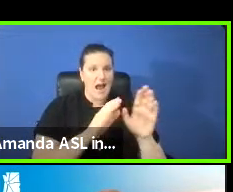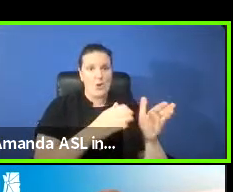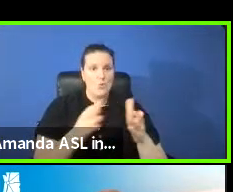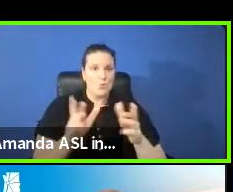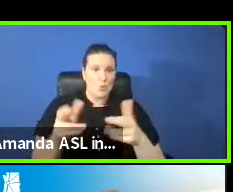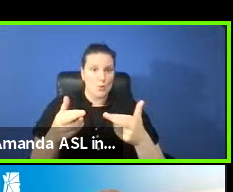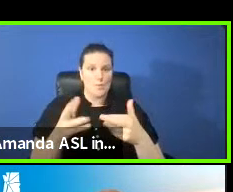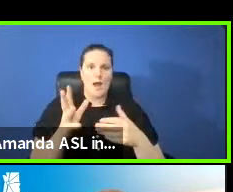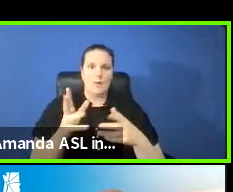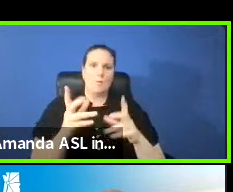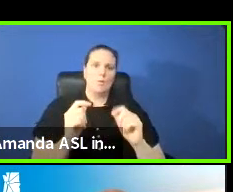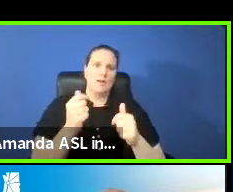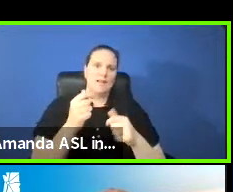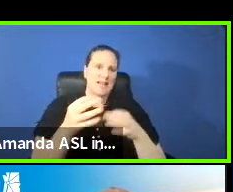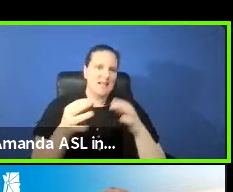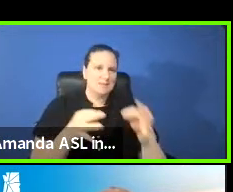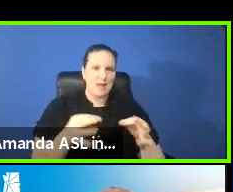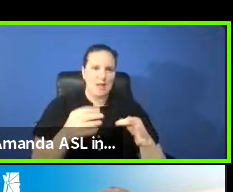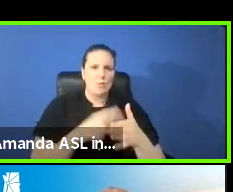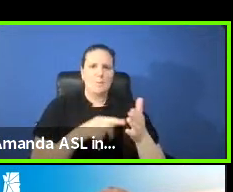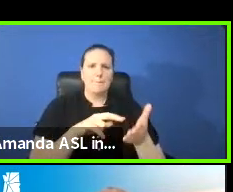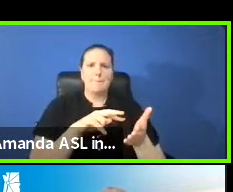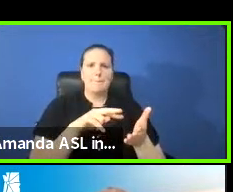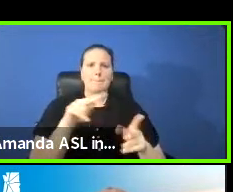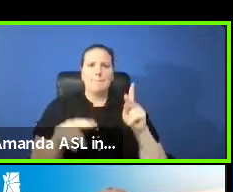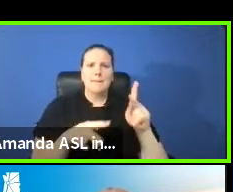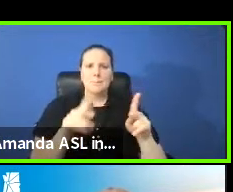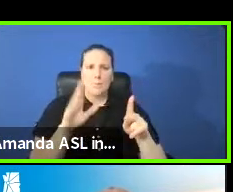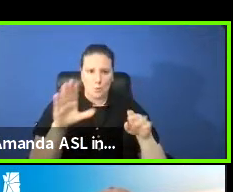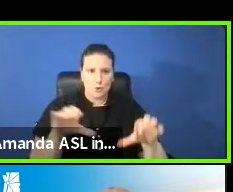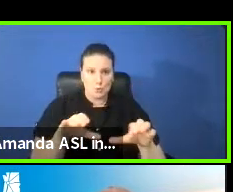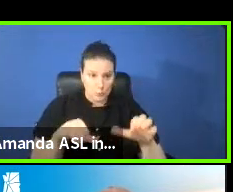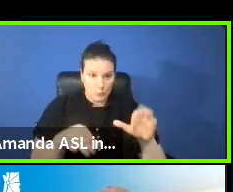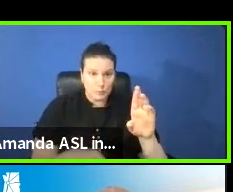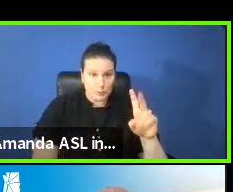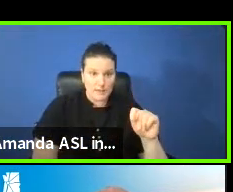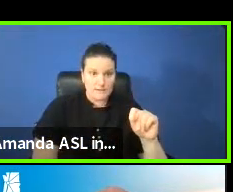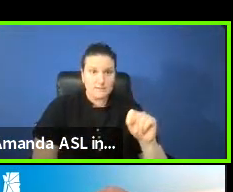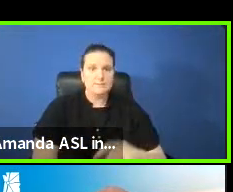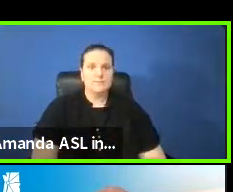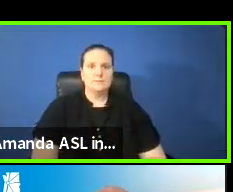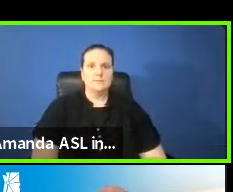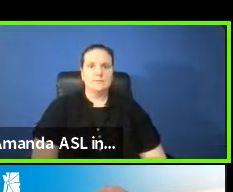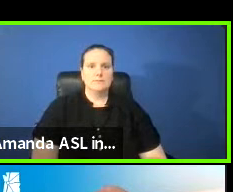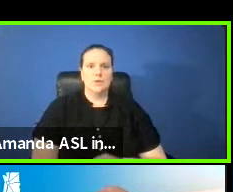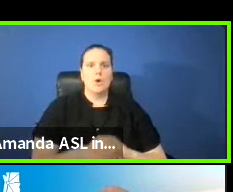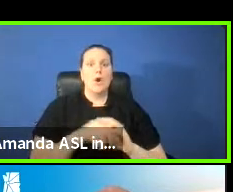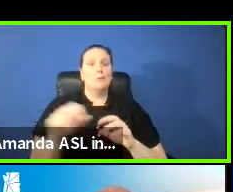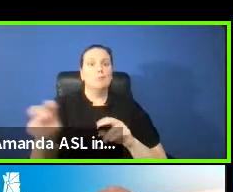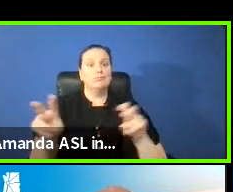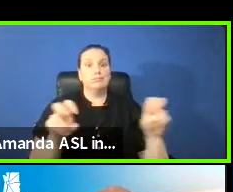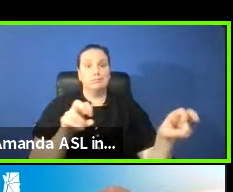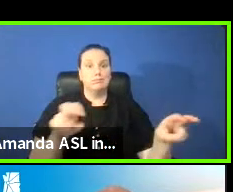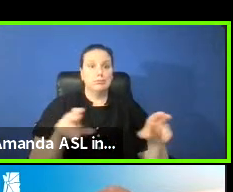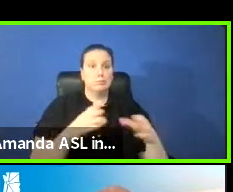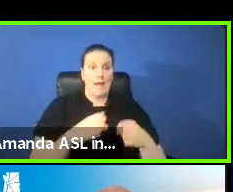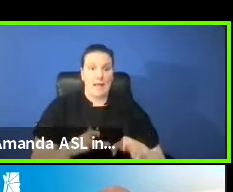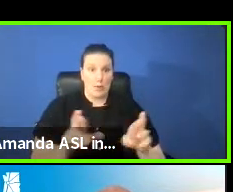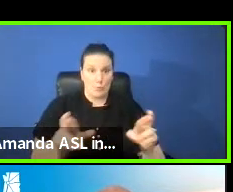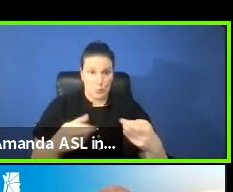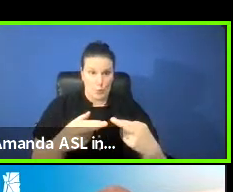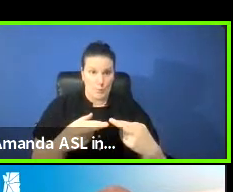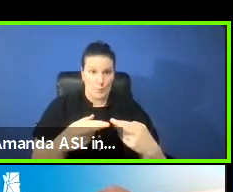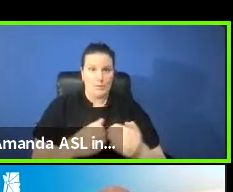quickly explain what people will do. All right, Brent. You'll be automatically moved to your breakout rooms.